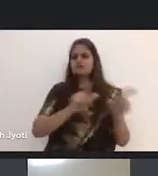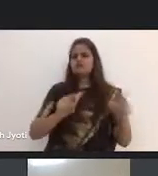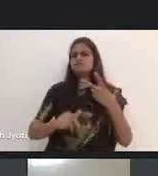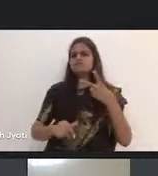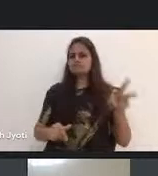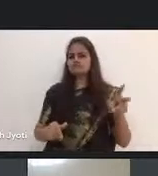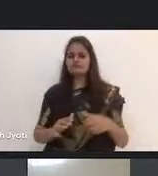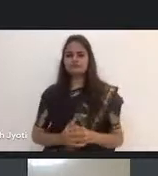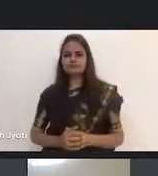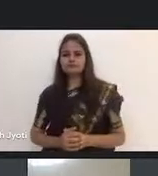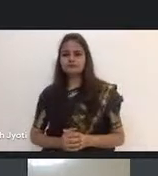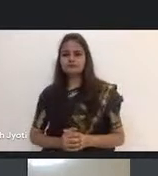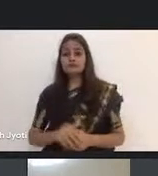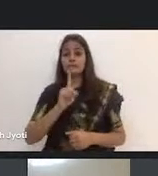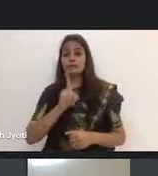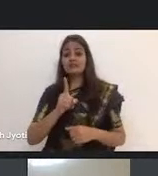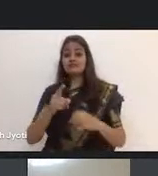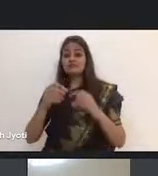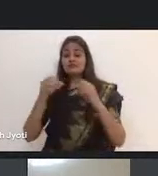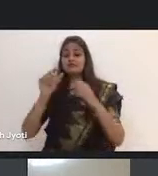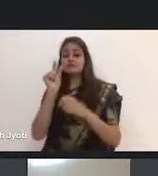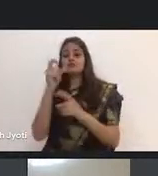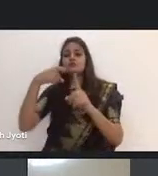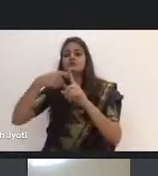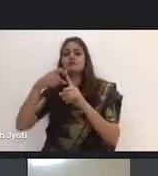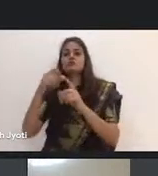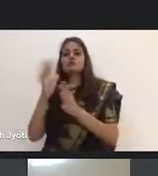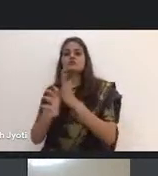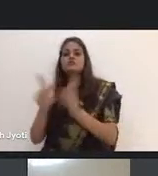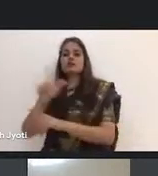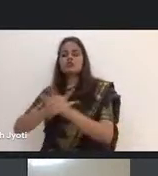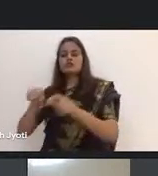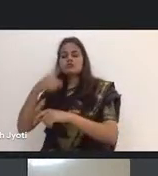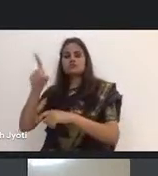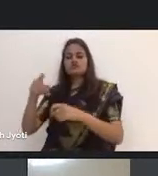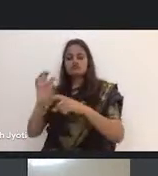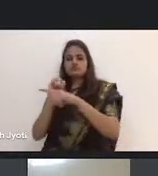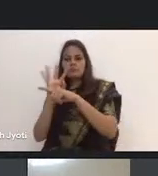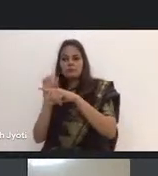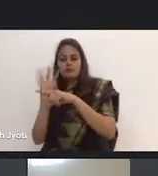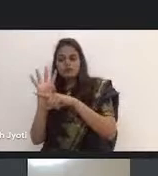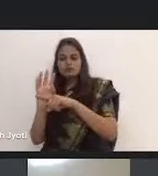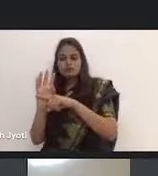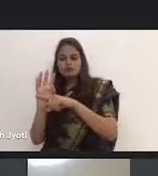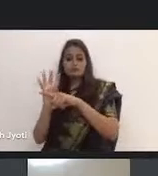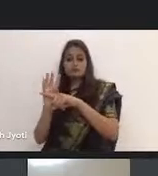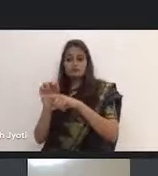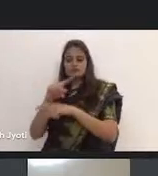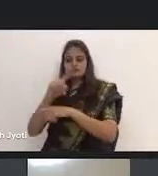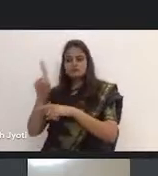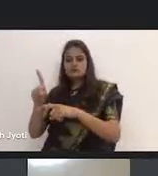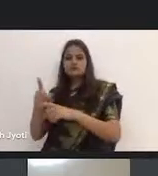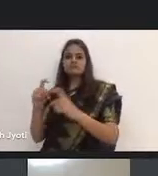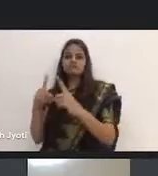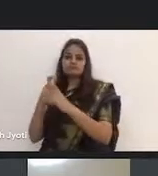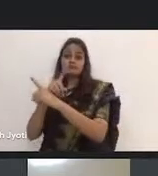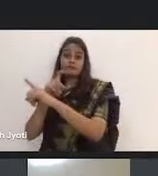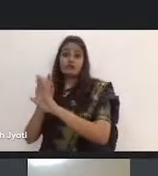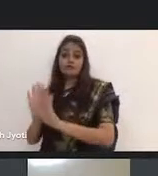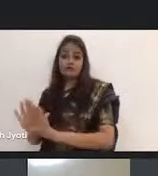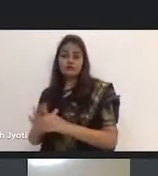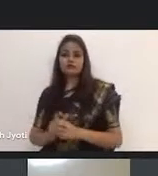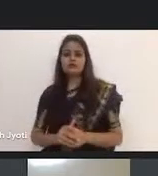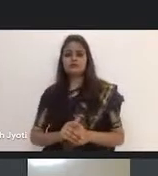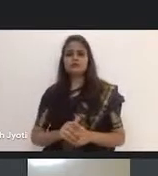and BSL, which has a very complex morphology. So verbs, there are 3 different classes of